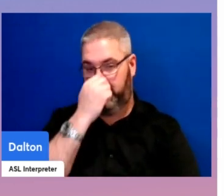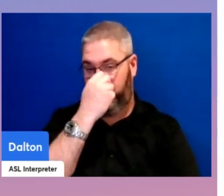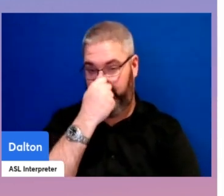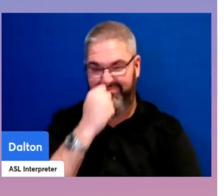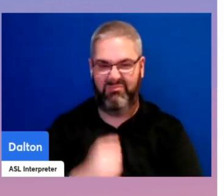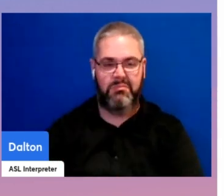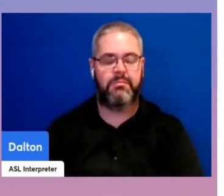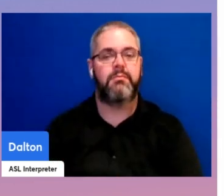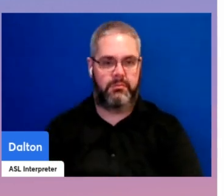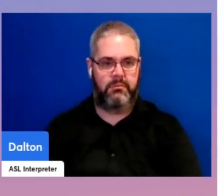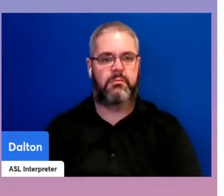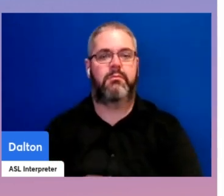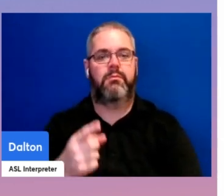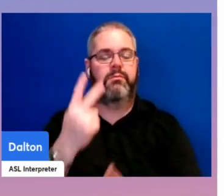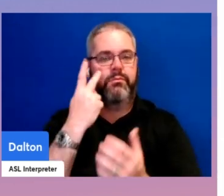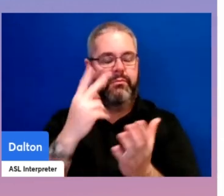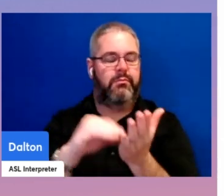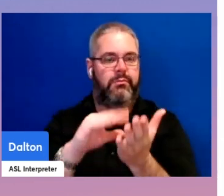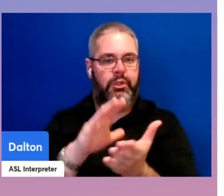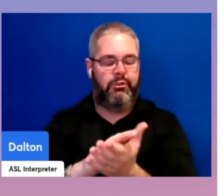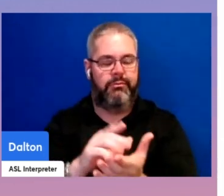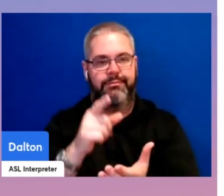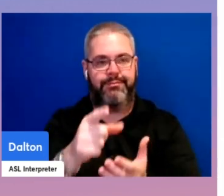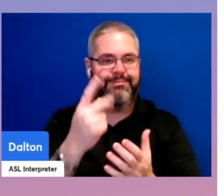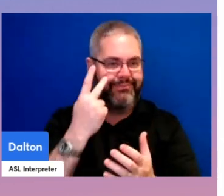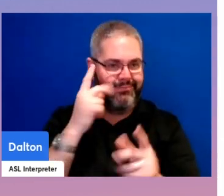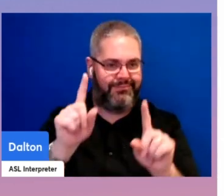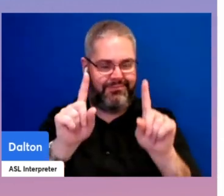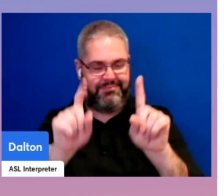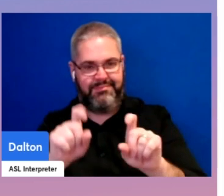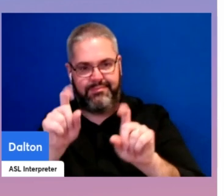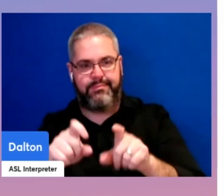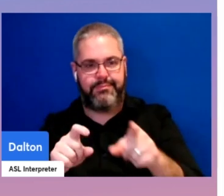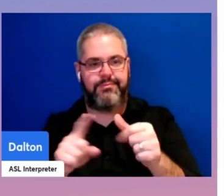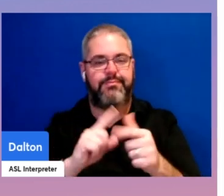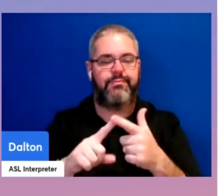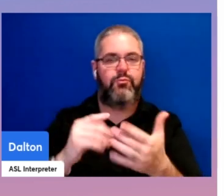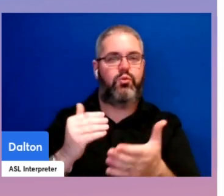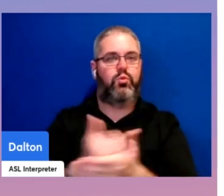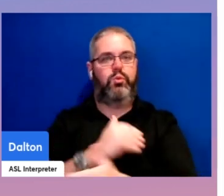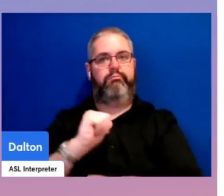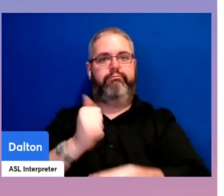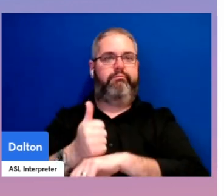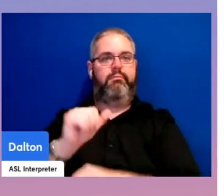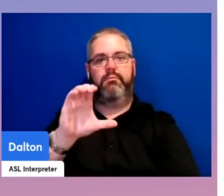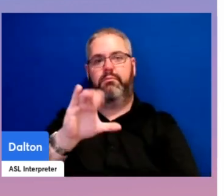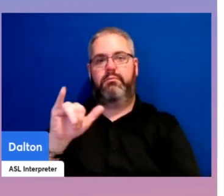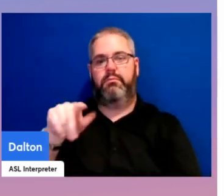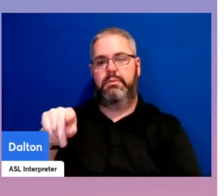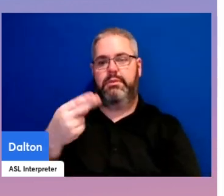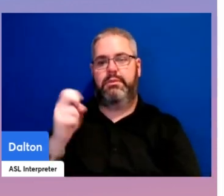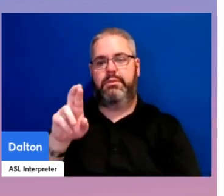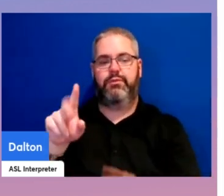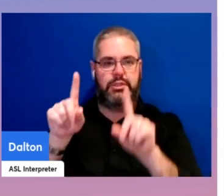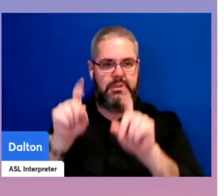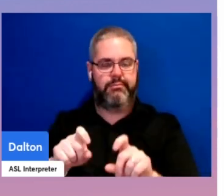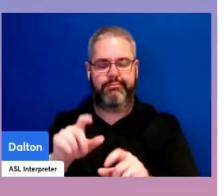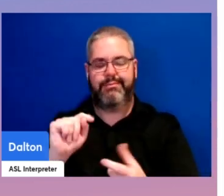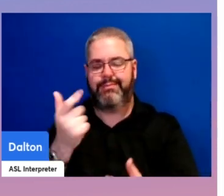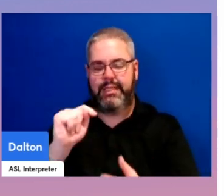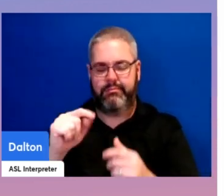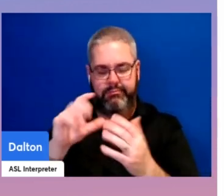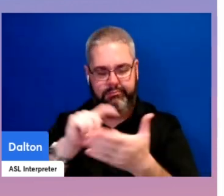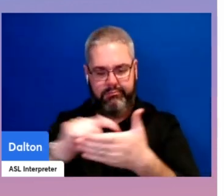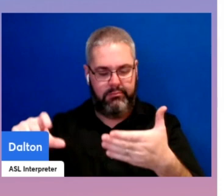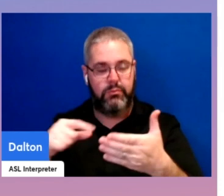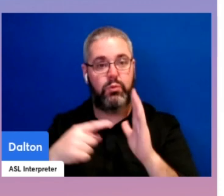View records, and again we see test, and then we see a new set of ciphertext. So again, this essentially just shows what it looks